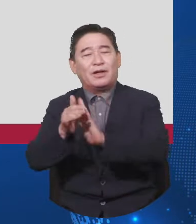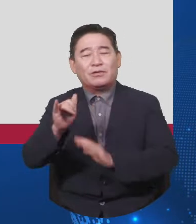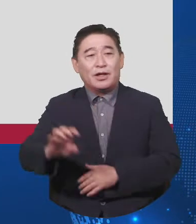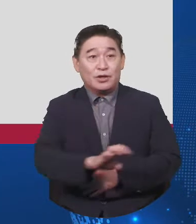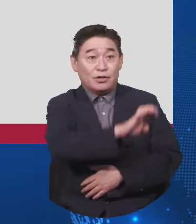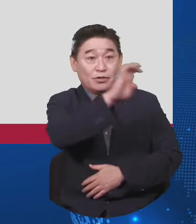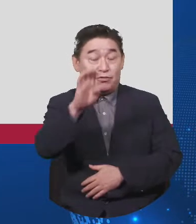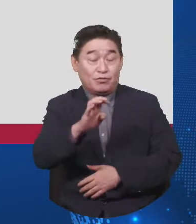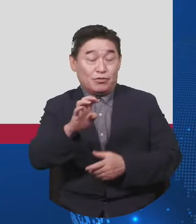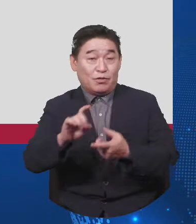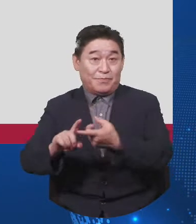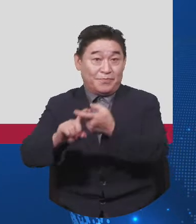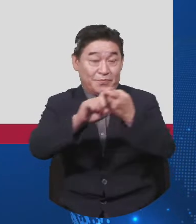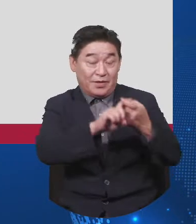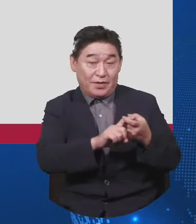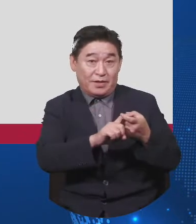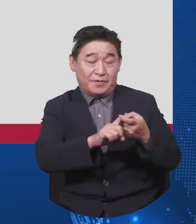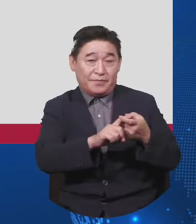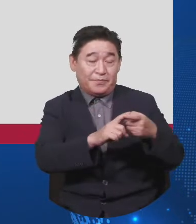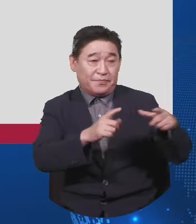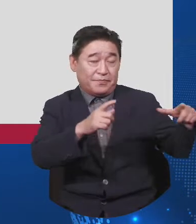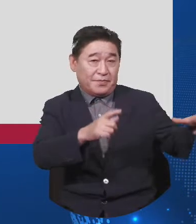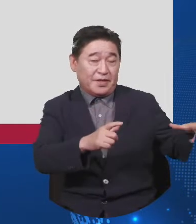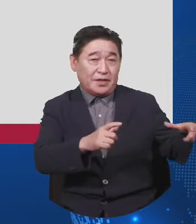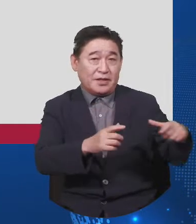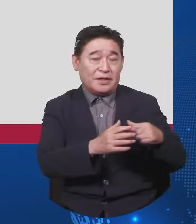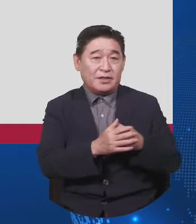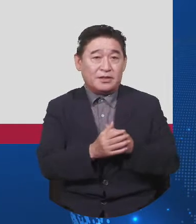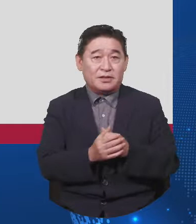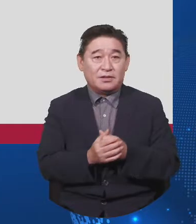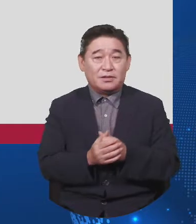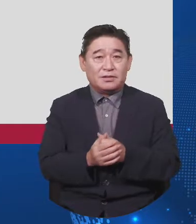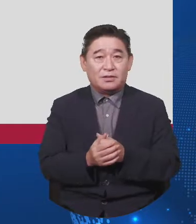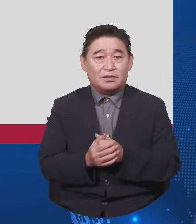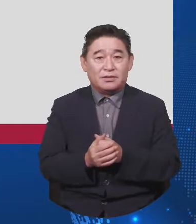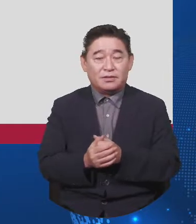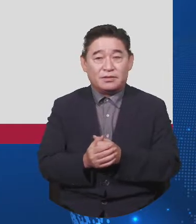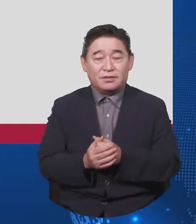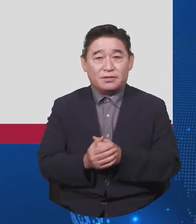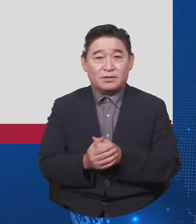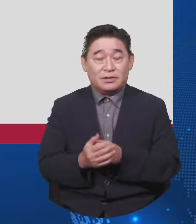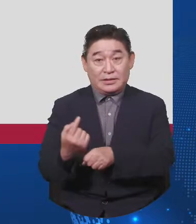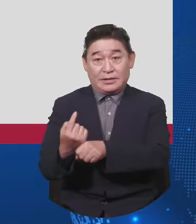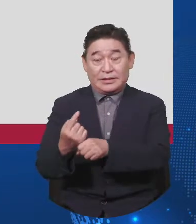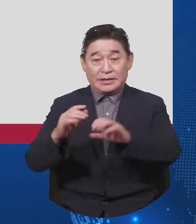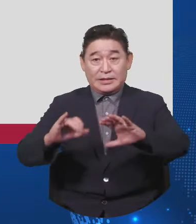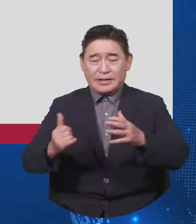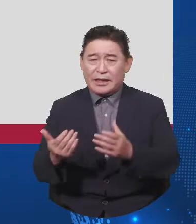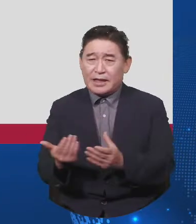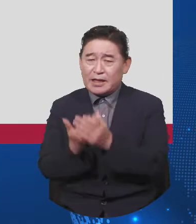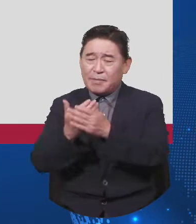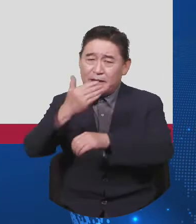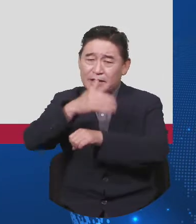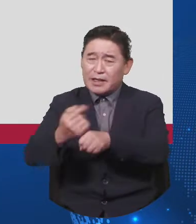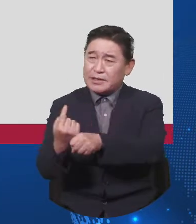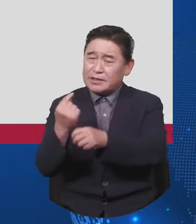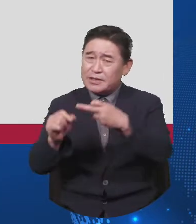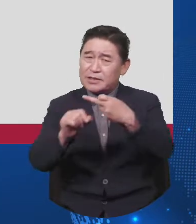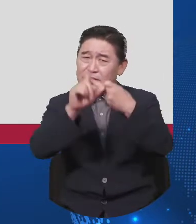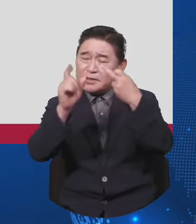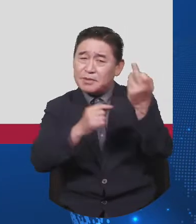Initiative announced December last year with quite relevant amount of money, 300